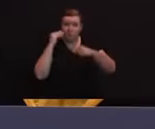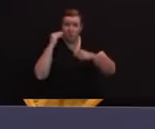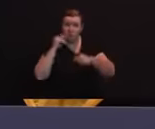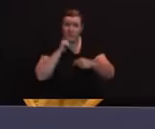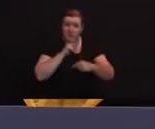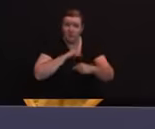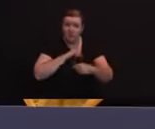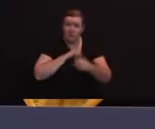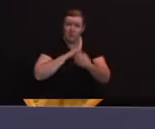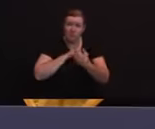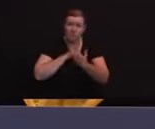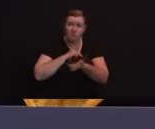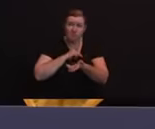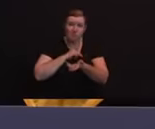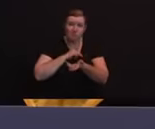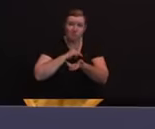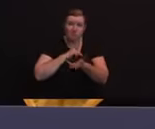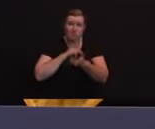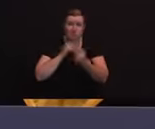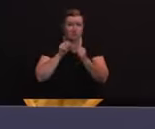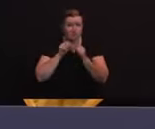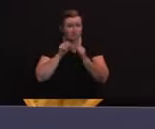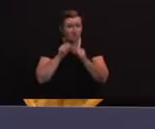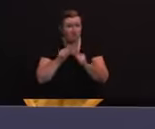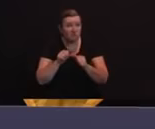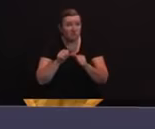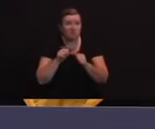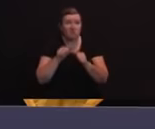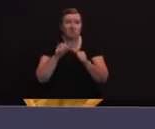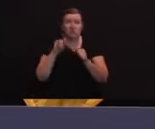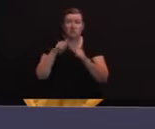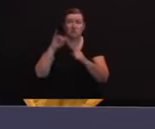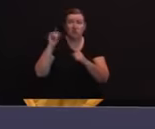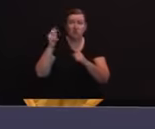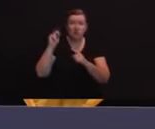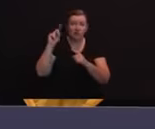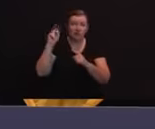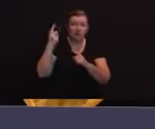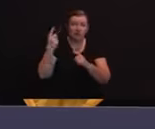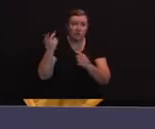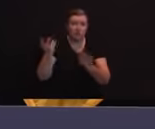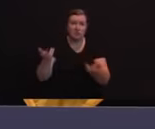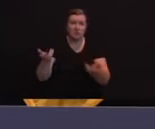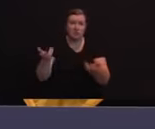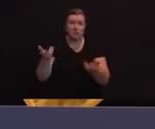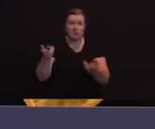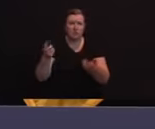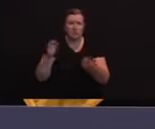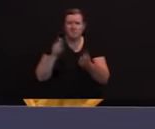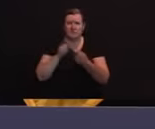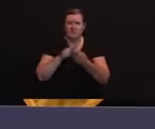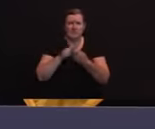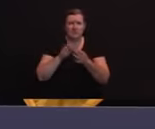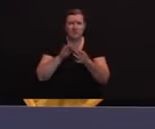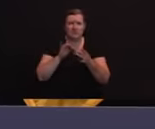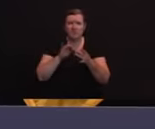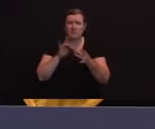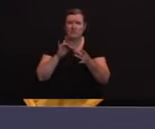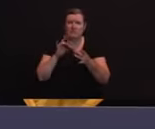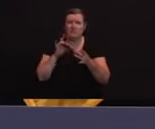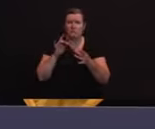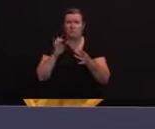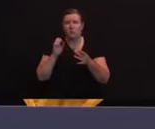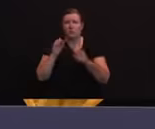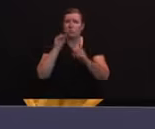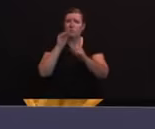least. What specifically do you, I mean, you've mentioned some of it, but what do you want them to know? What do you want their